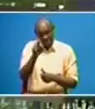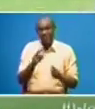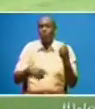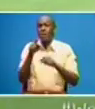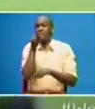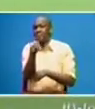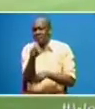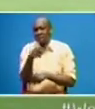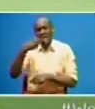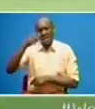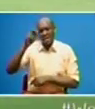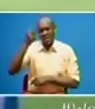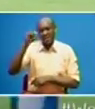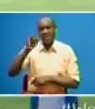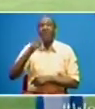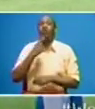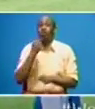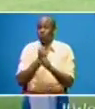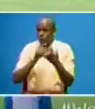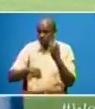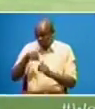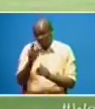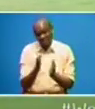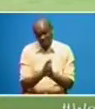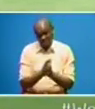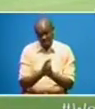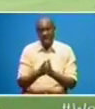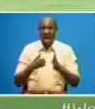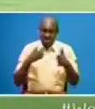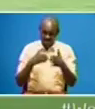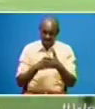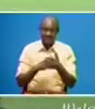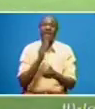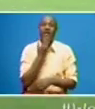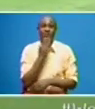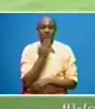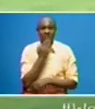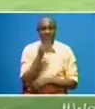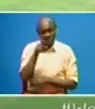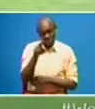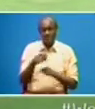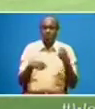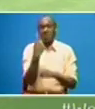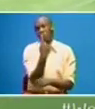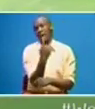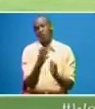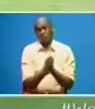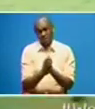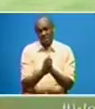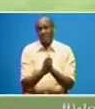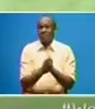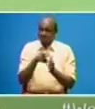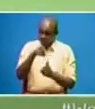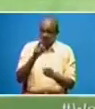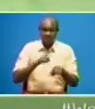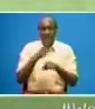So Henry Omino's side cementing their boogie run against Leopards, who remain with a single win in last six meeting